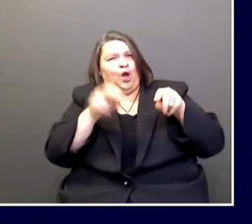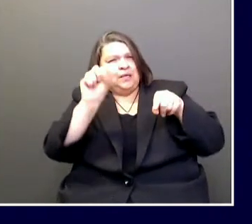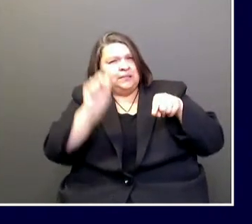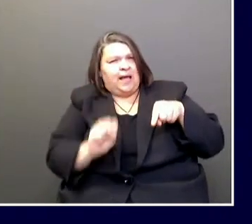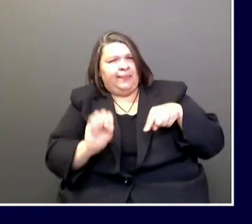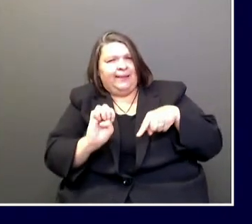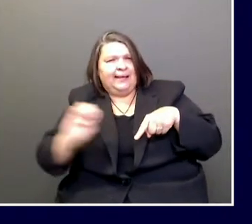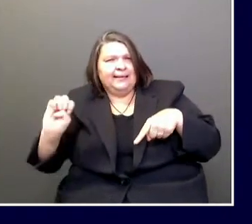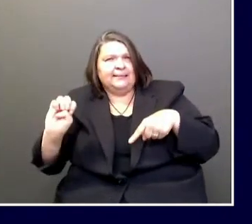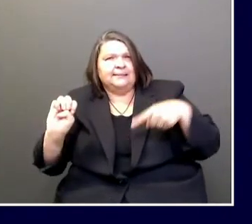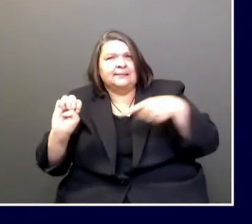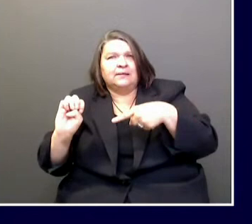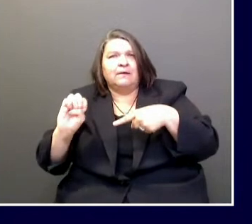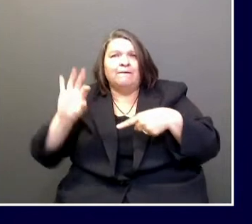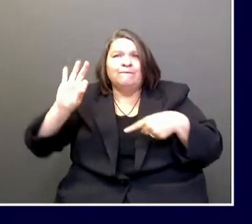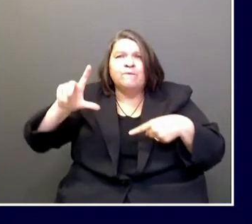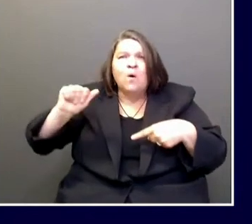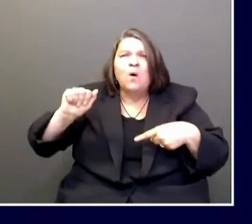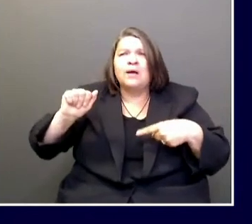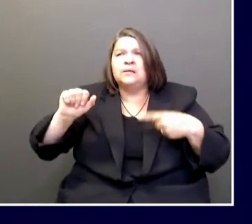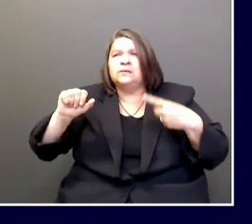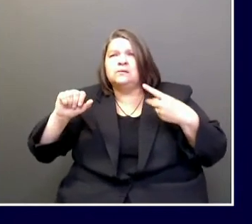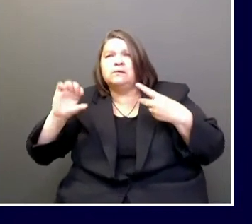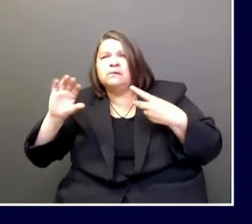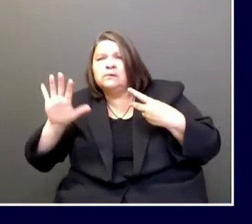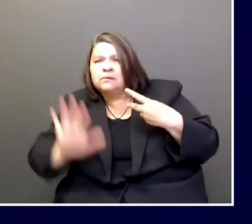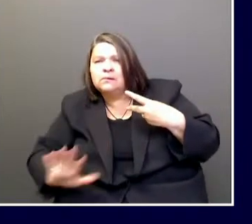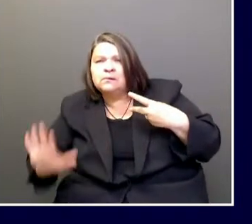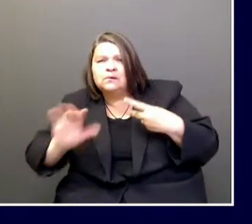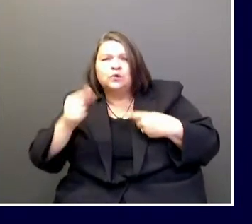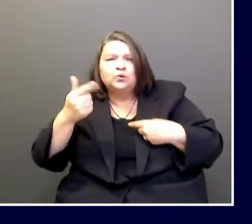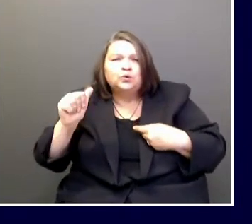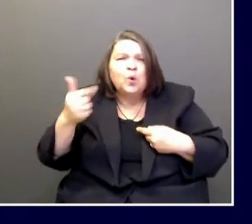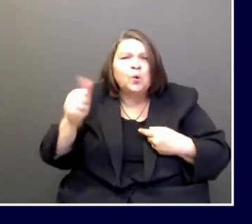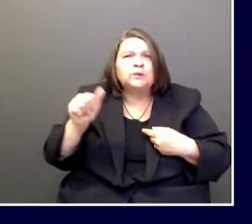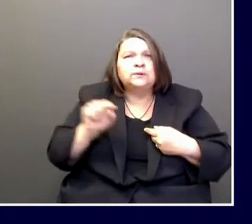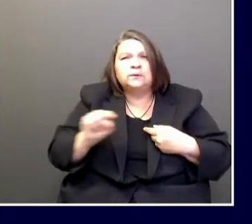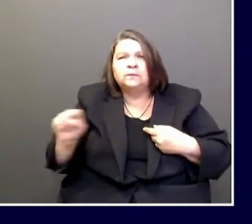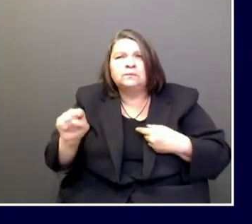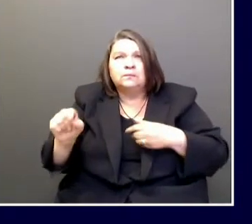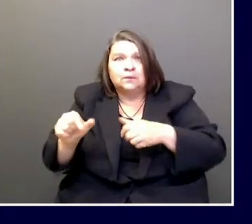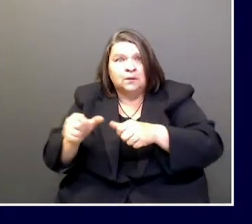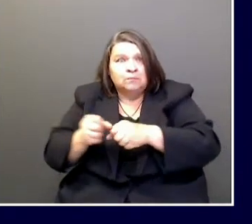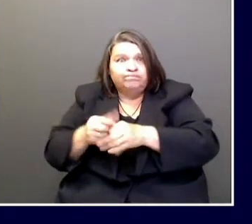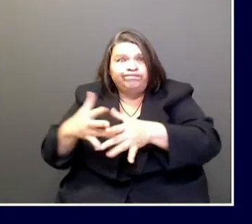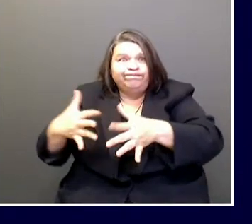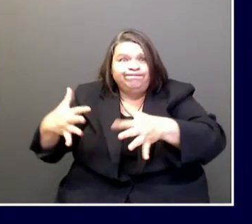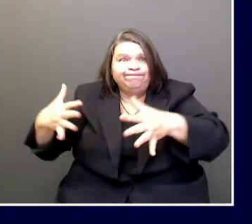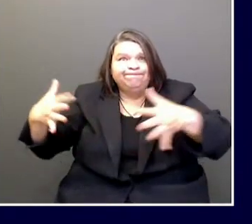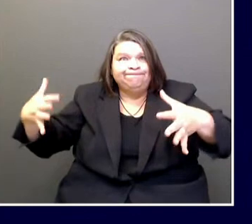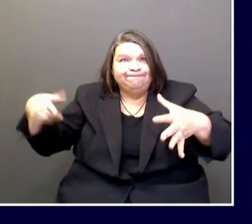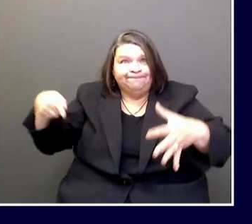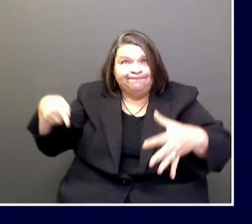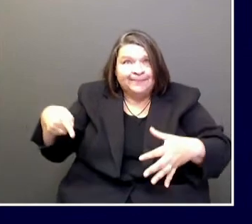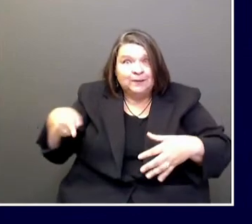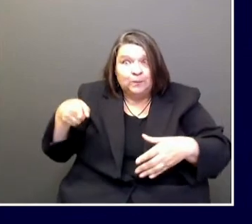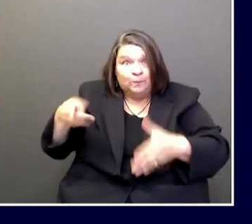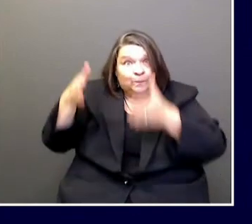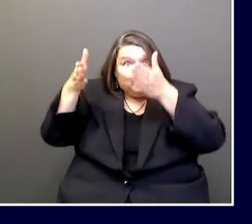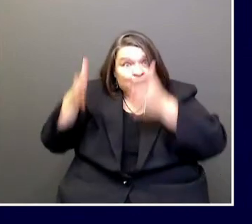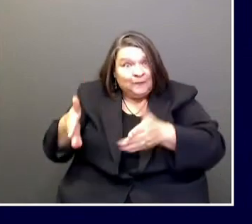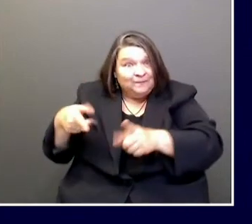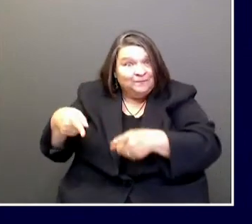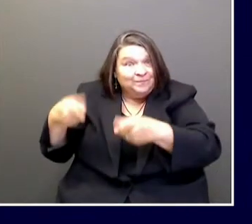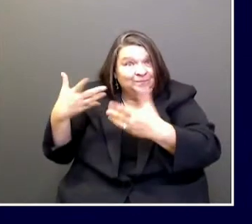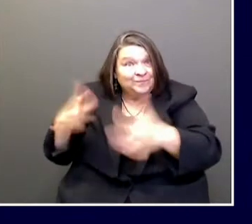quickly. And that's one reason why, even with vaccinated folks, even though they might not land in the hospital or they may not die, they would